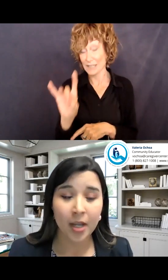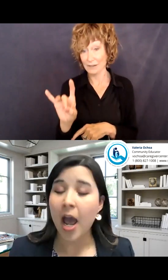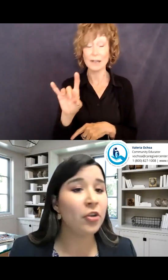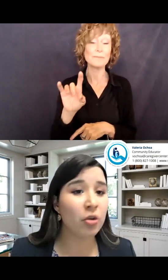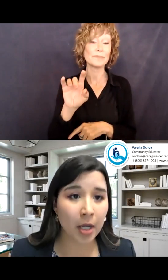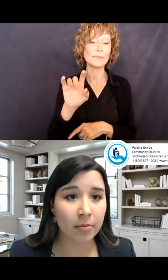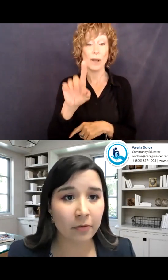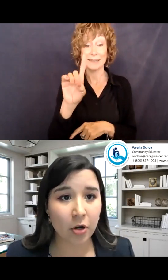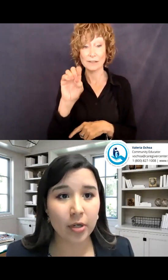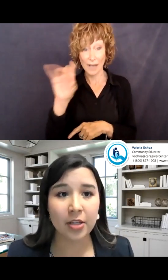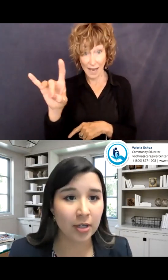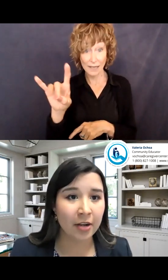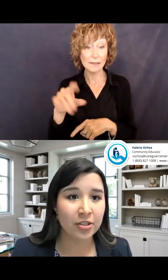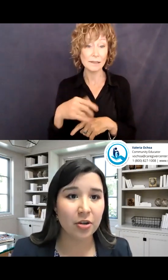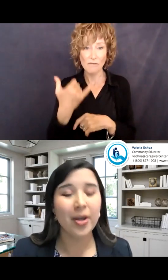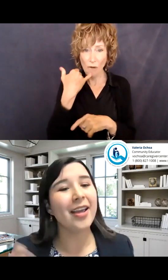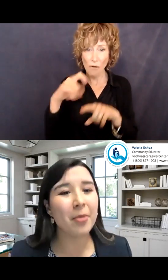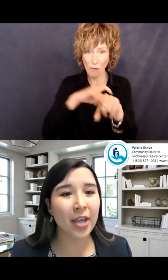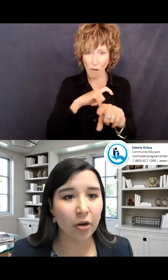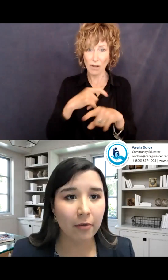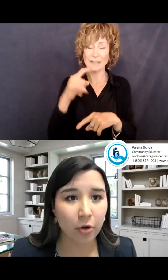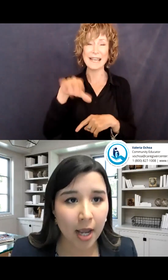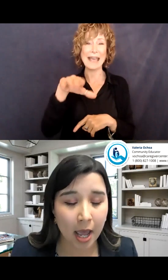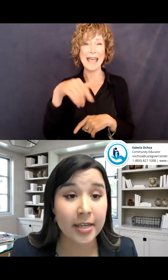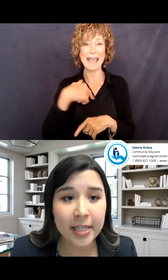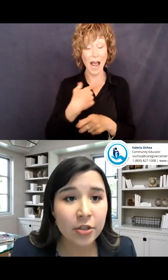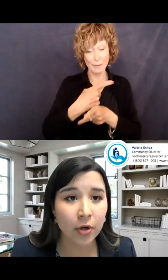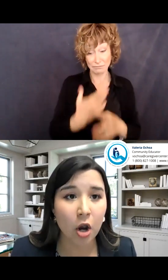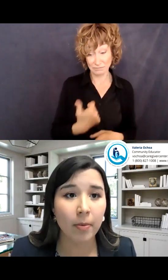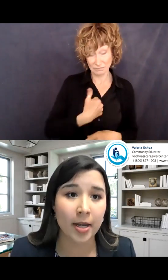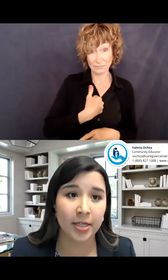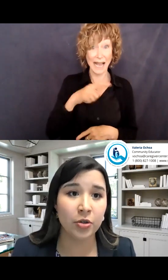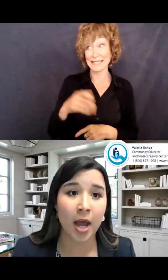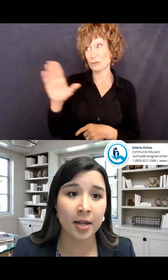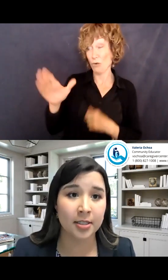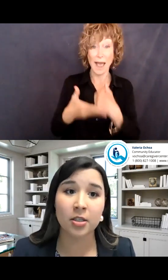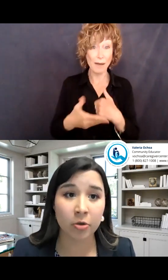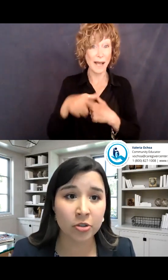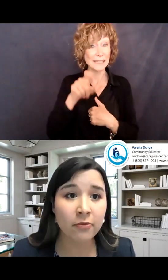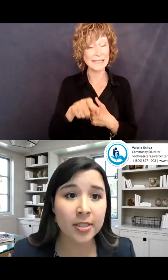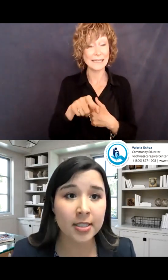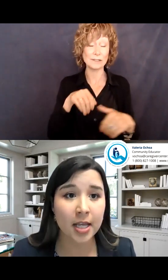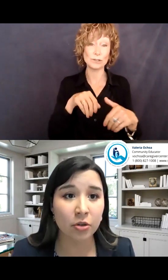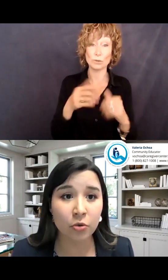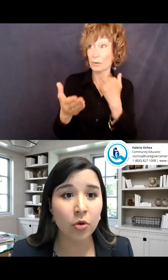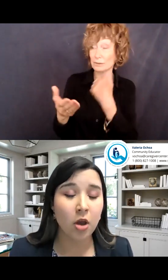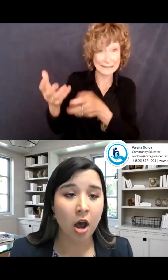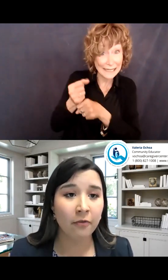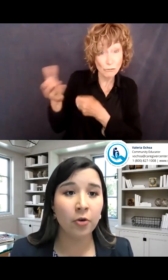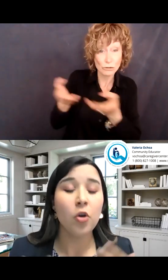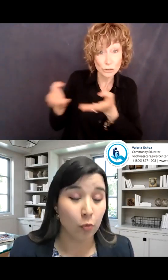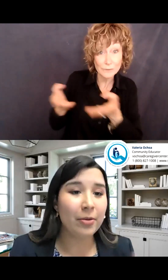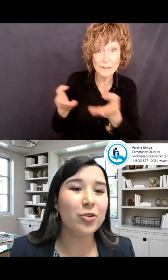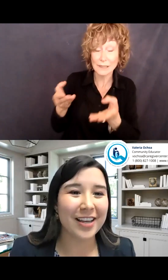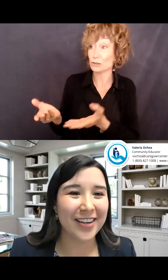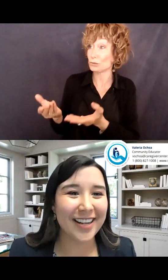800-827-1008. After you pick up the phone and you let us know, hey, I'm a caregiver, I need your help, I need to access some of the services that you